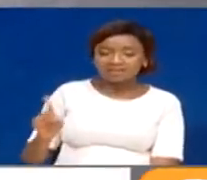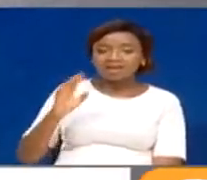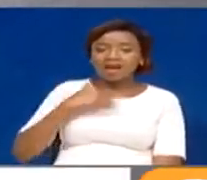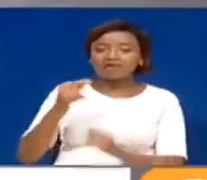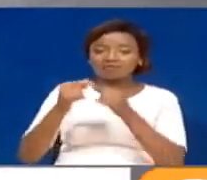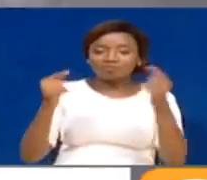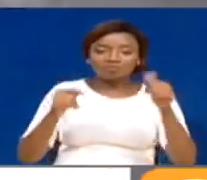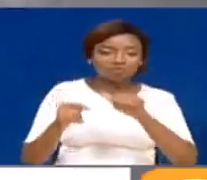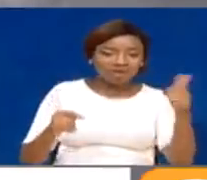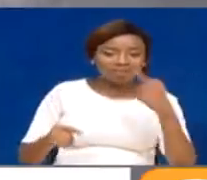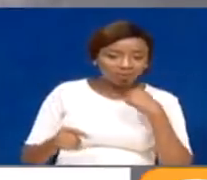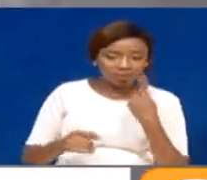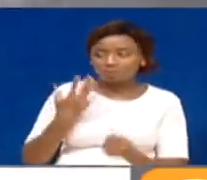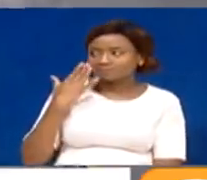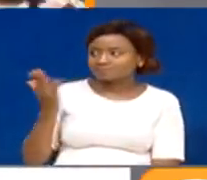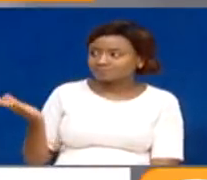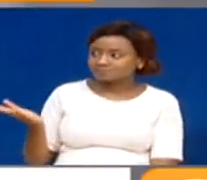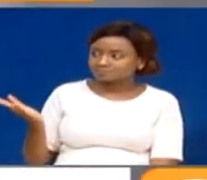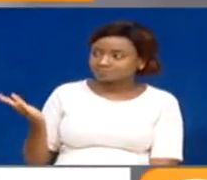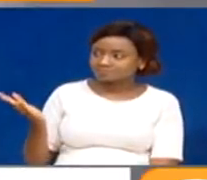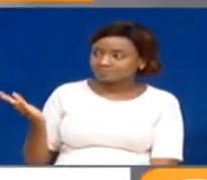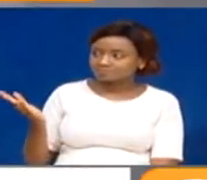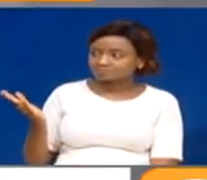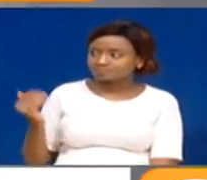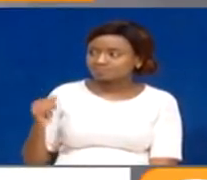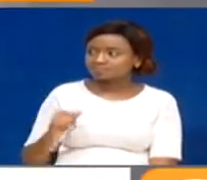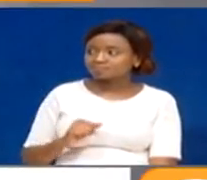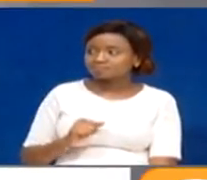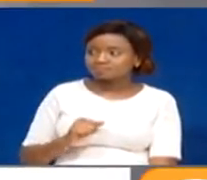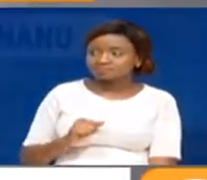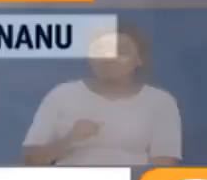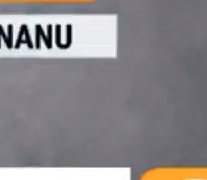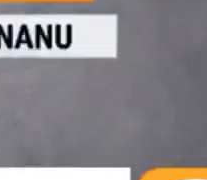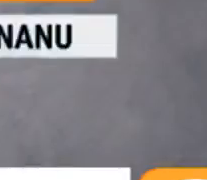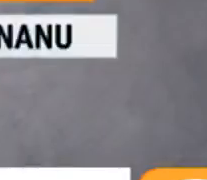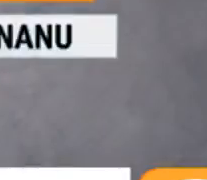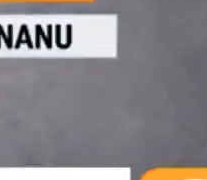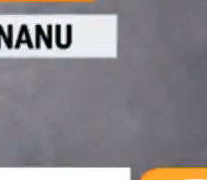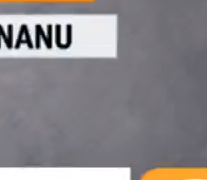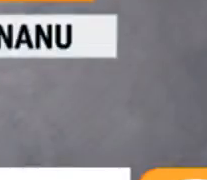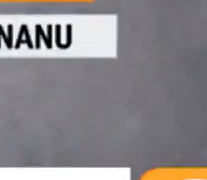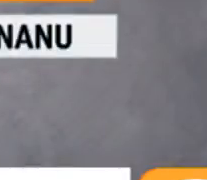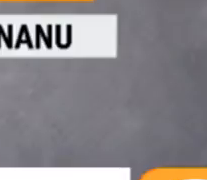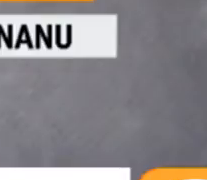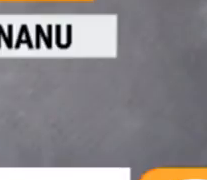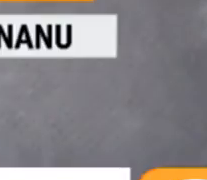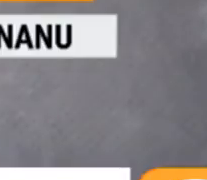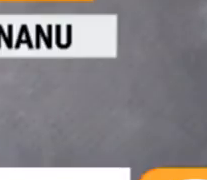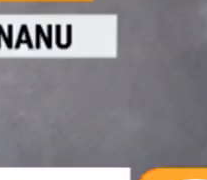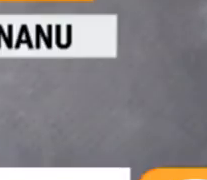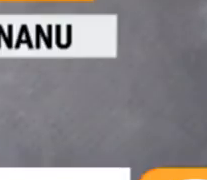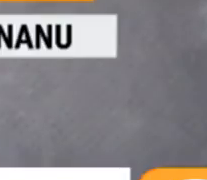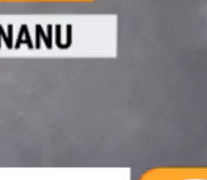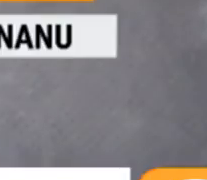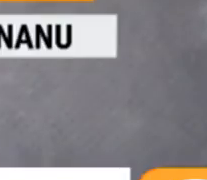it out with the business lady Agnes Kagure and Governor Anne Kananu for the Jubilee Party ticket. It is still not clear whether the Azimio La